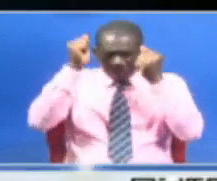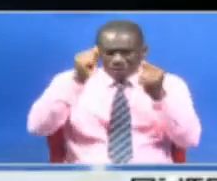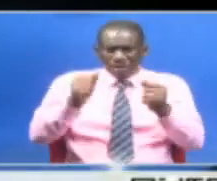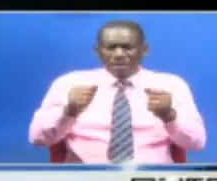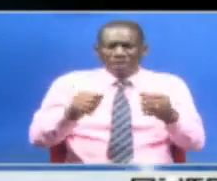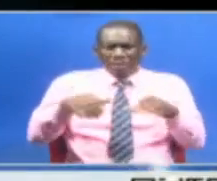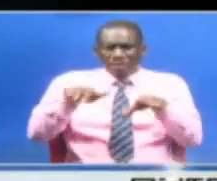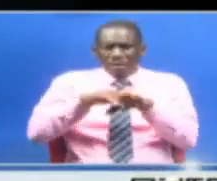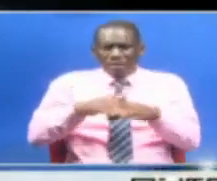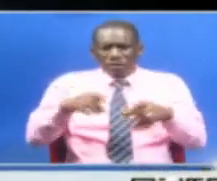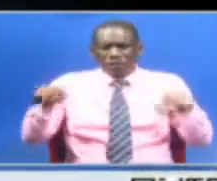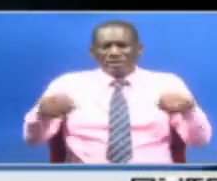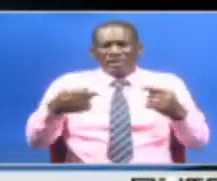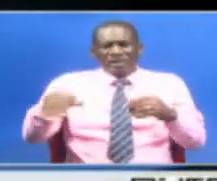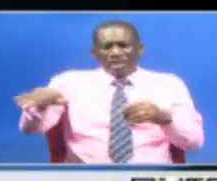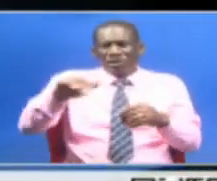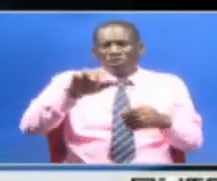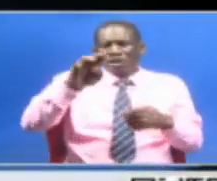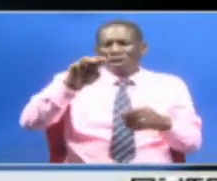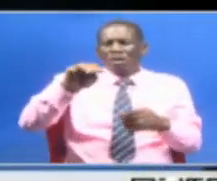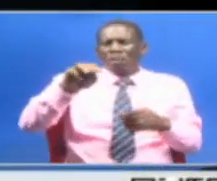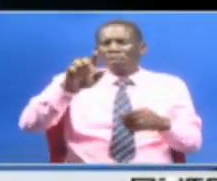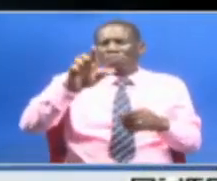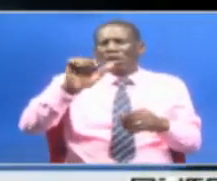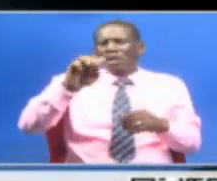the Milimani-Baure Road.